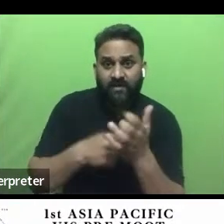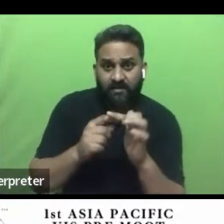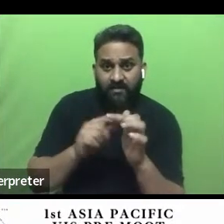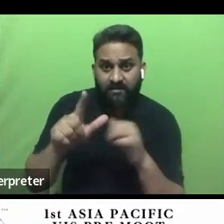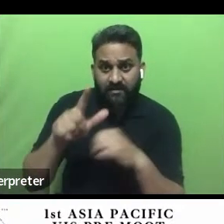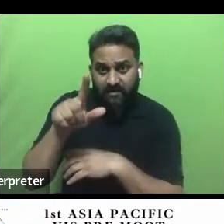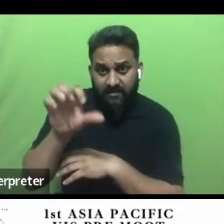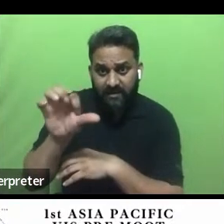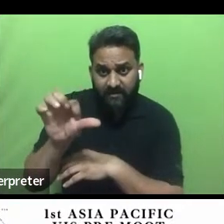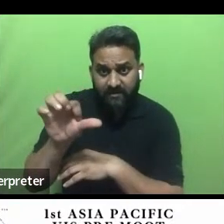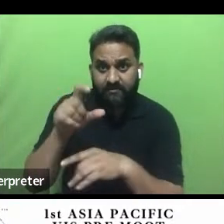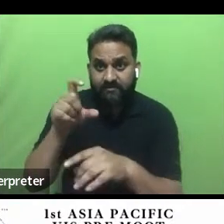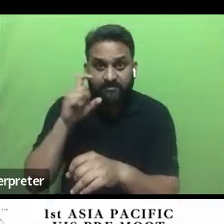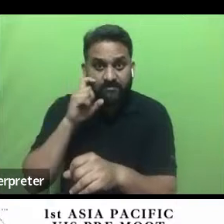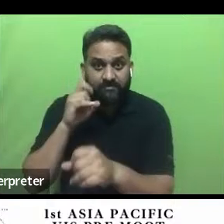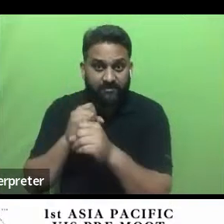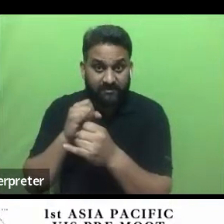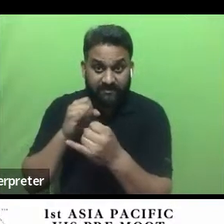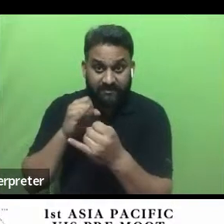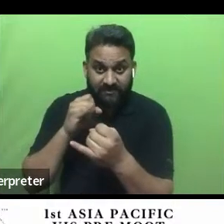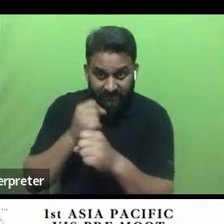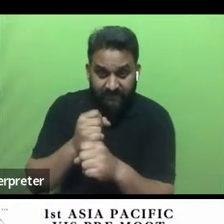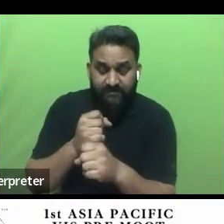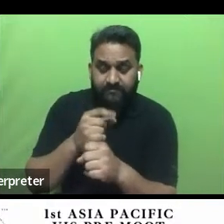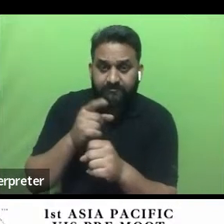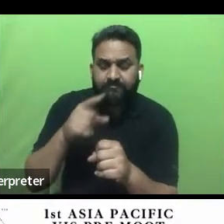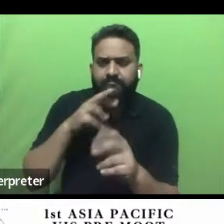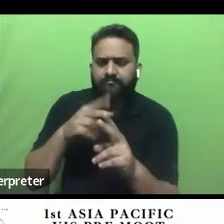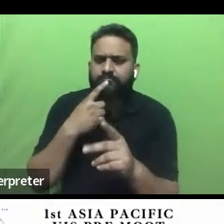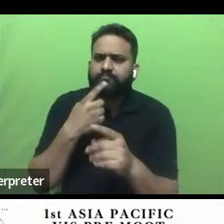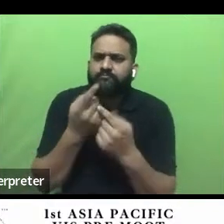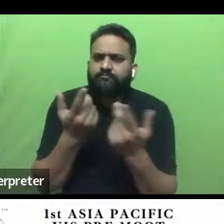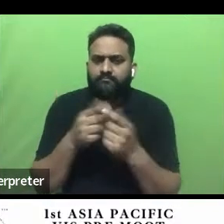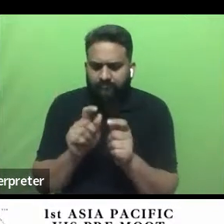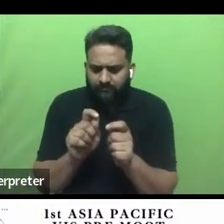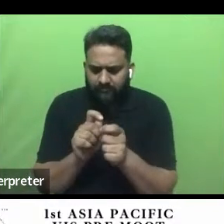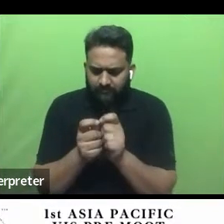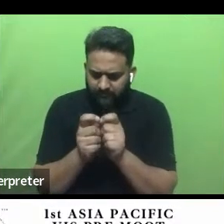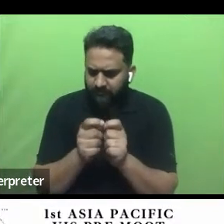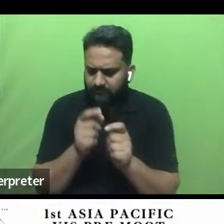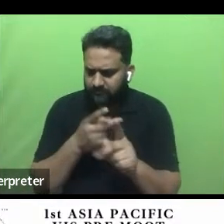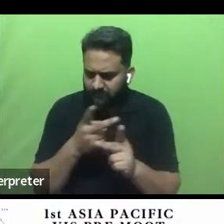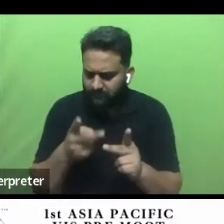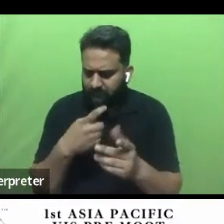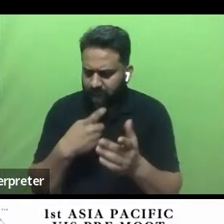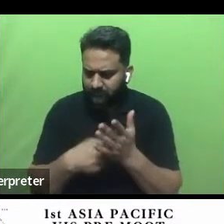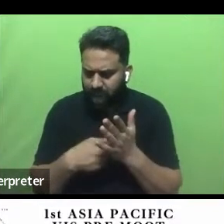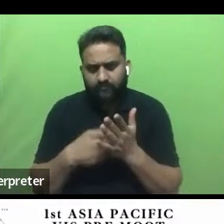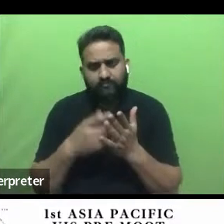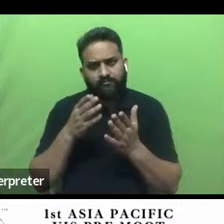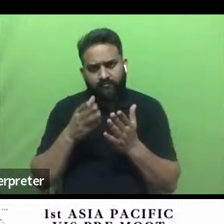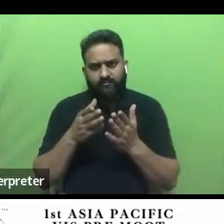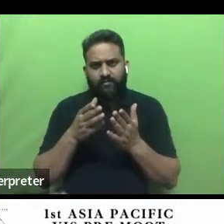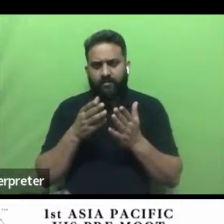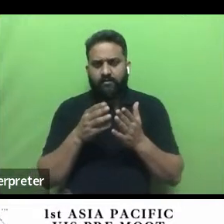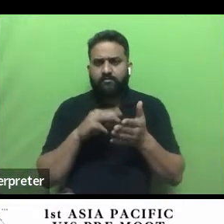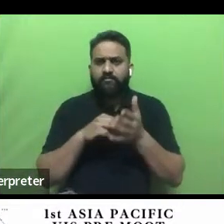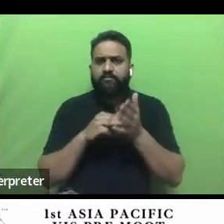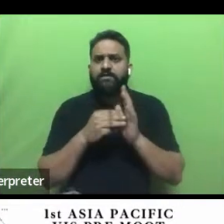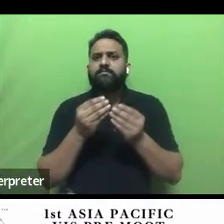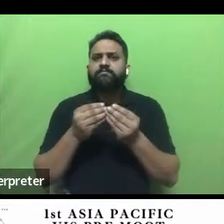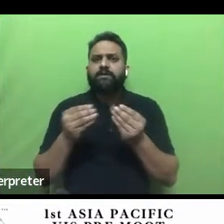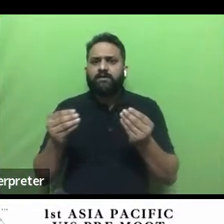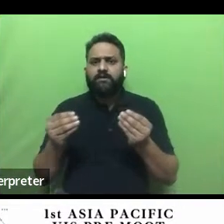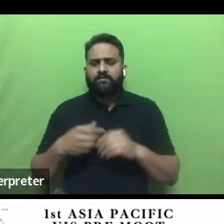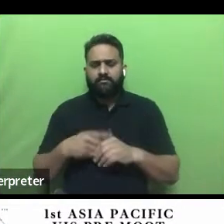CISG, which provides that an alteration of the arbitration clause shall constitute a material alteration of